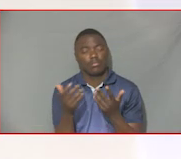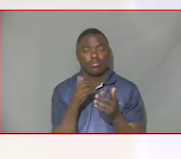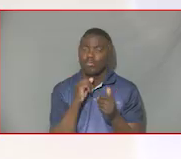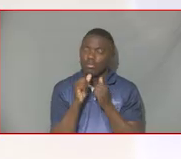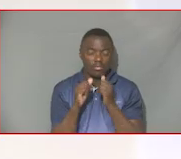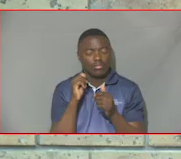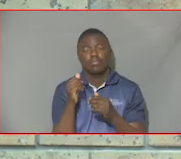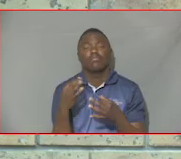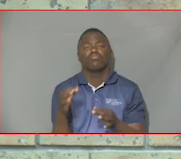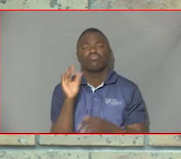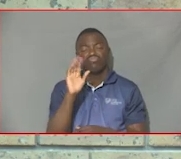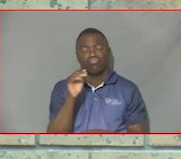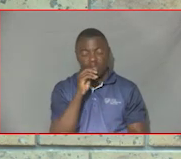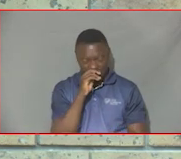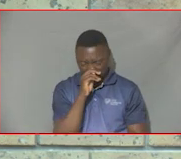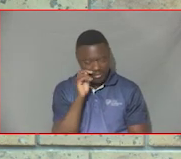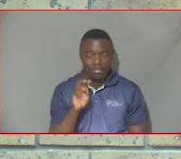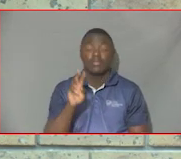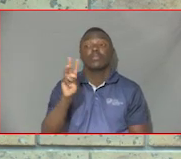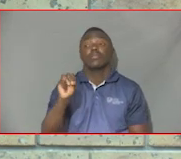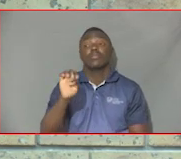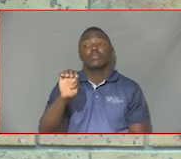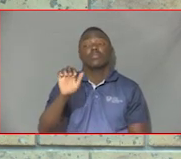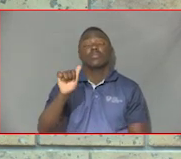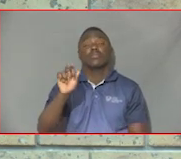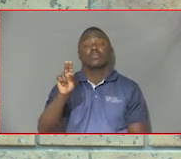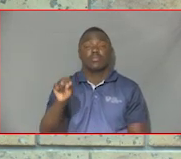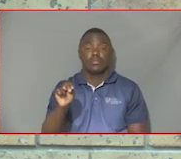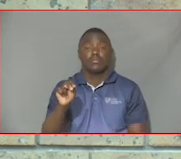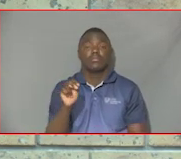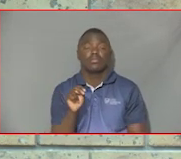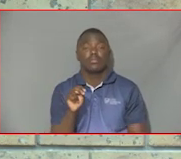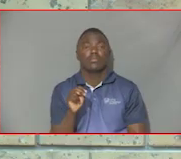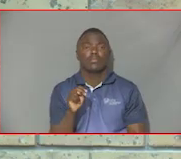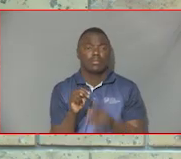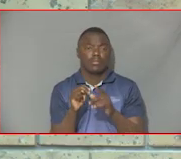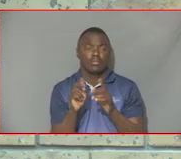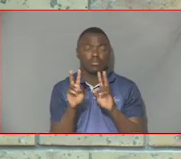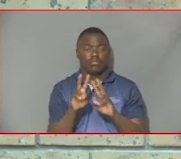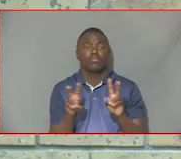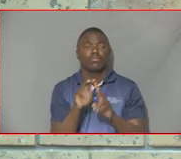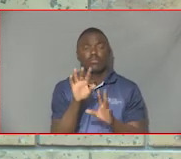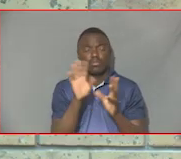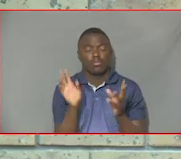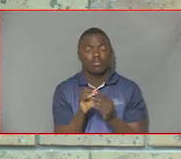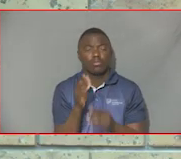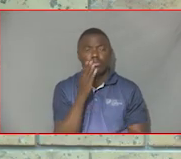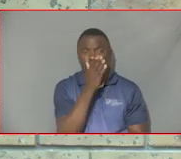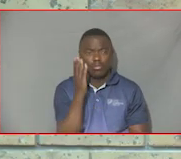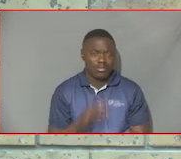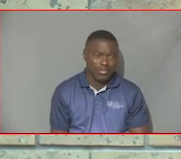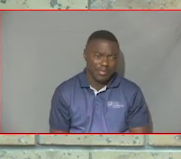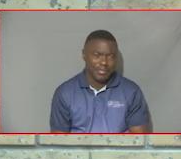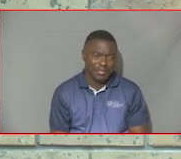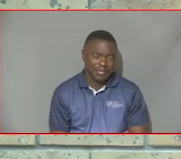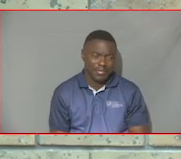paper. They can ask the mean of discrete values. Now, these are discrete values. So how do you find the average